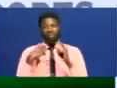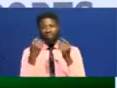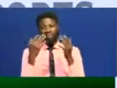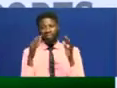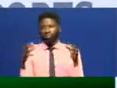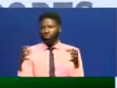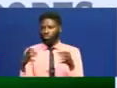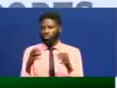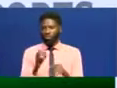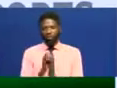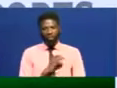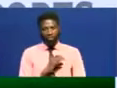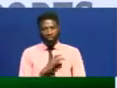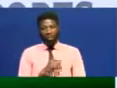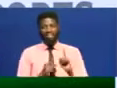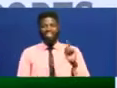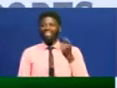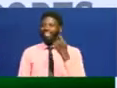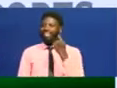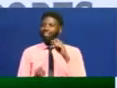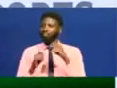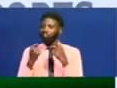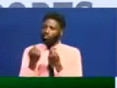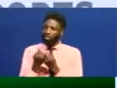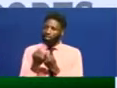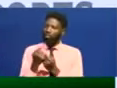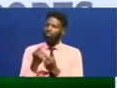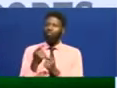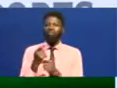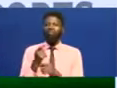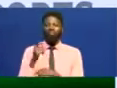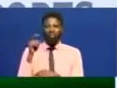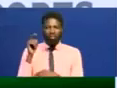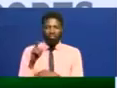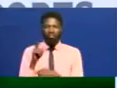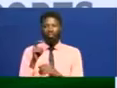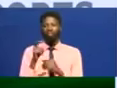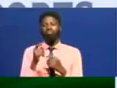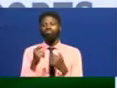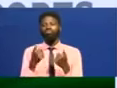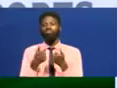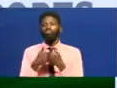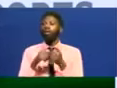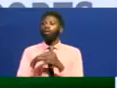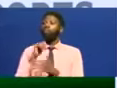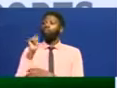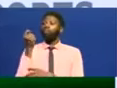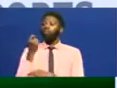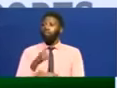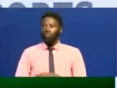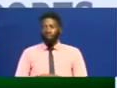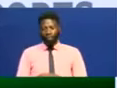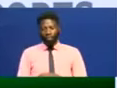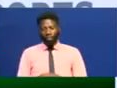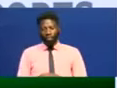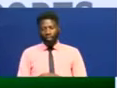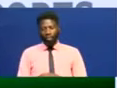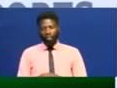feared that Kenyan teams would be forced to play outside Kenya. Kakamega Homeboys played at Nyayo.